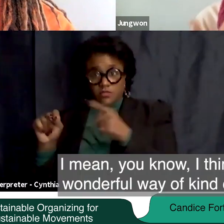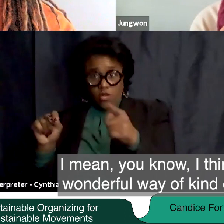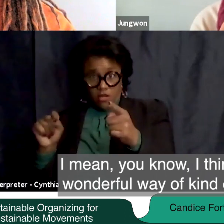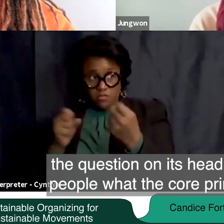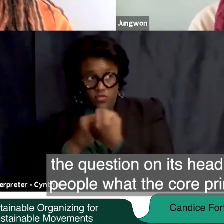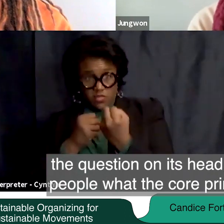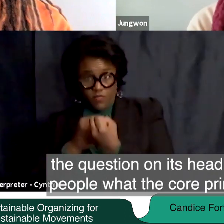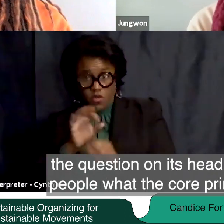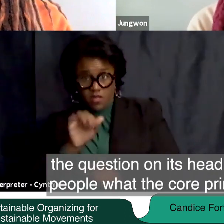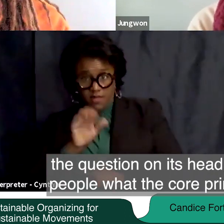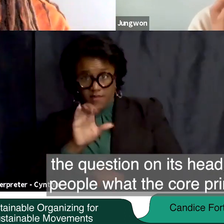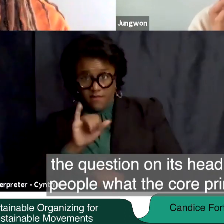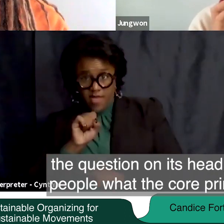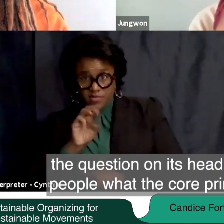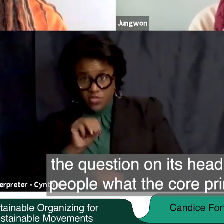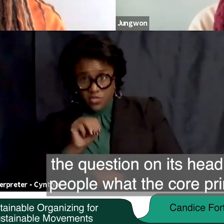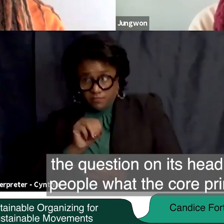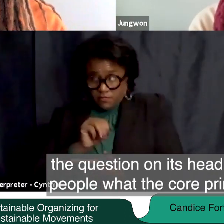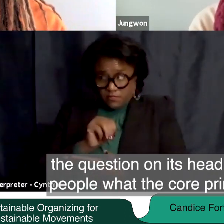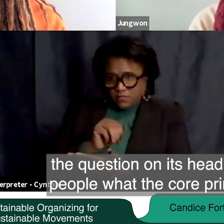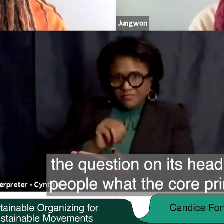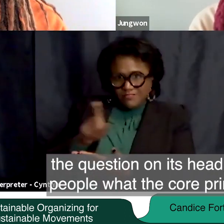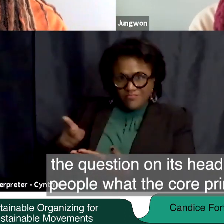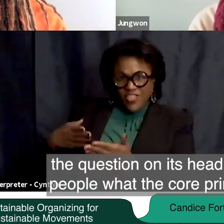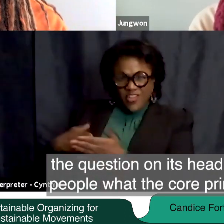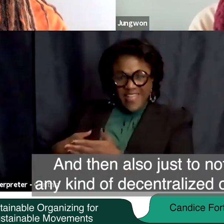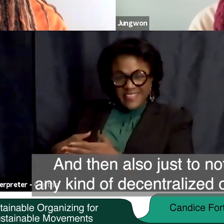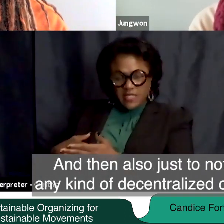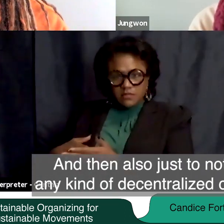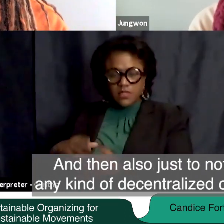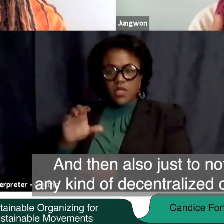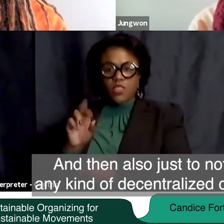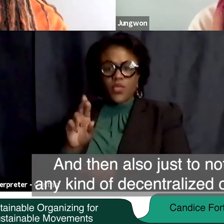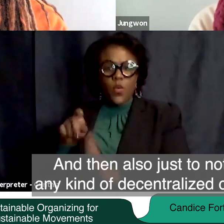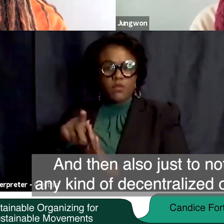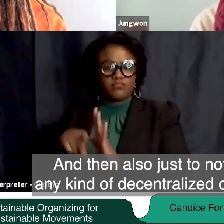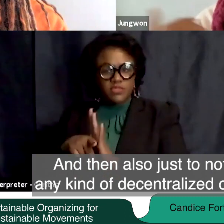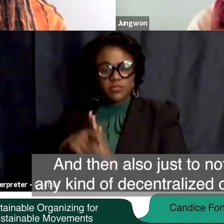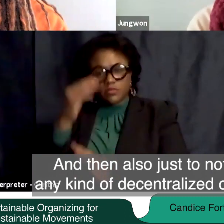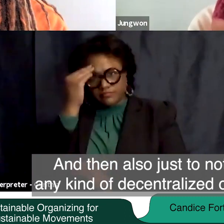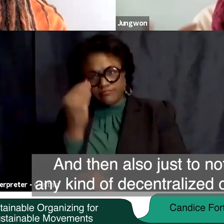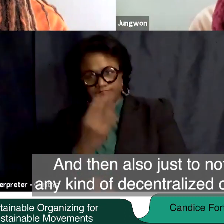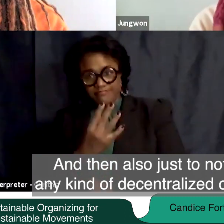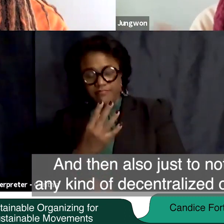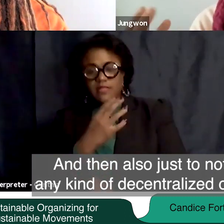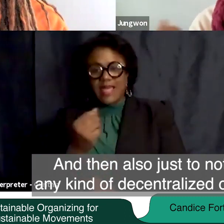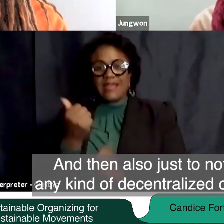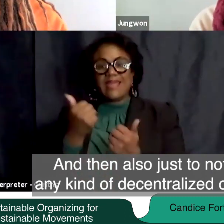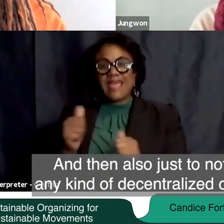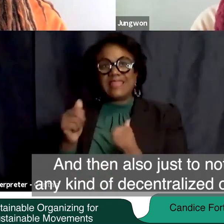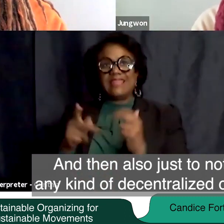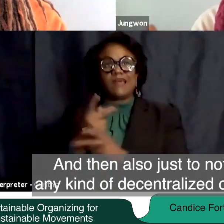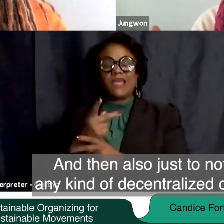way of kind of flipping the question on its head, reminding people what the core principles are. And then also just to note that with any kind of